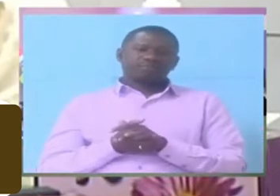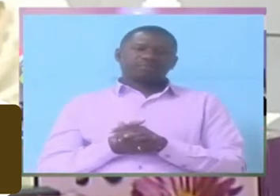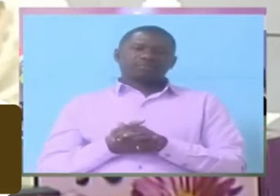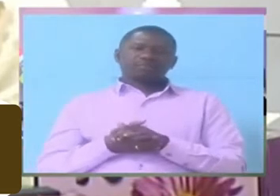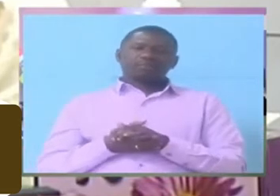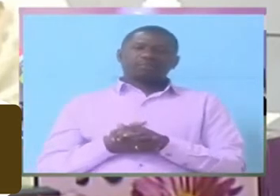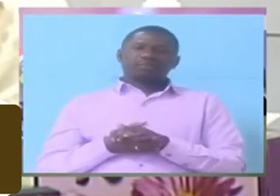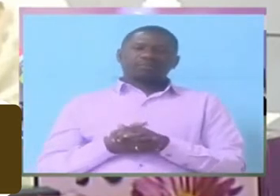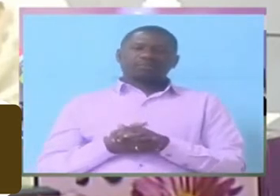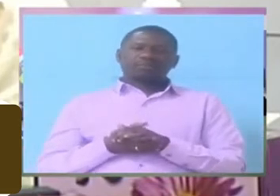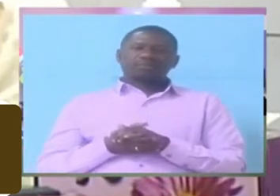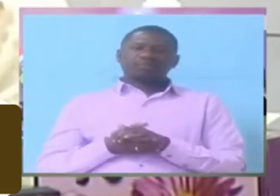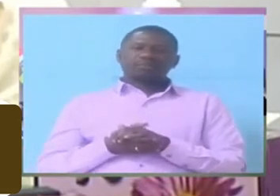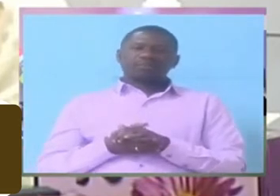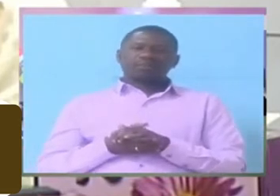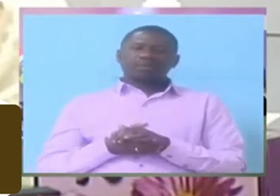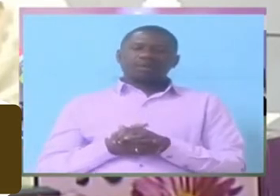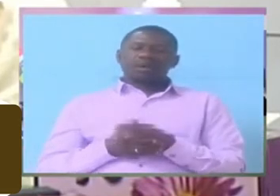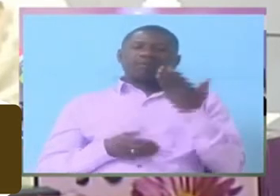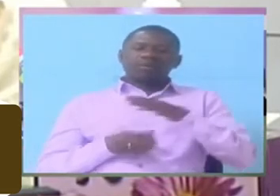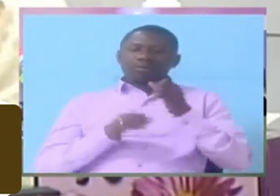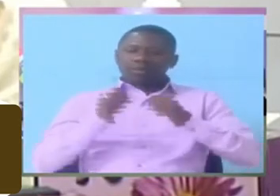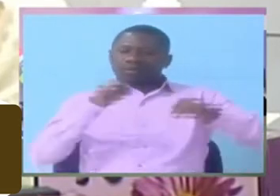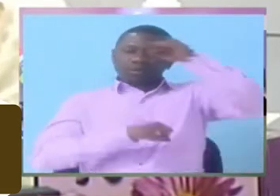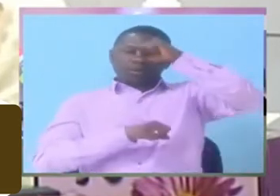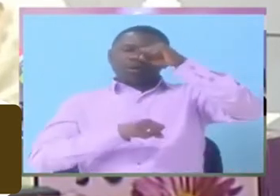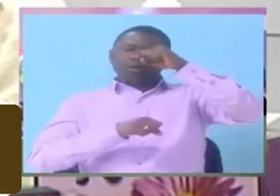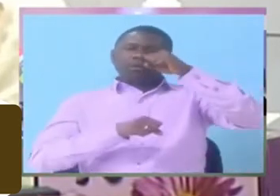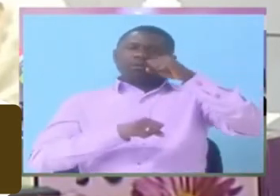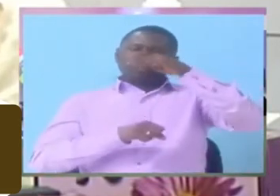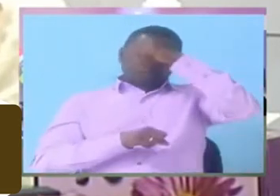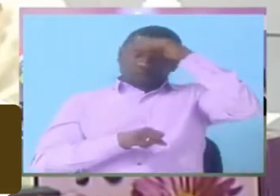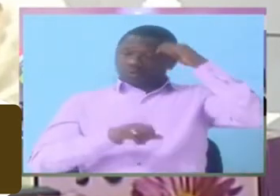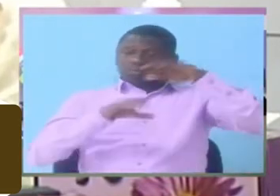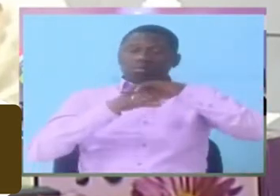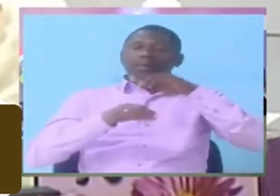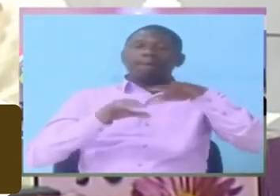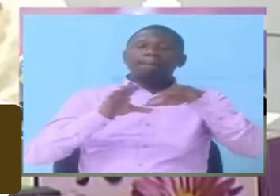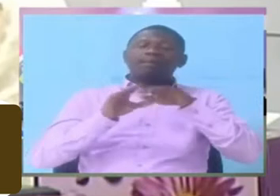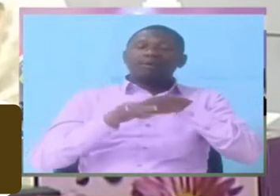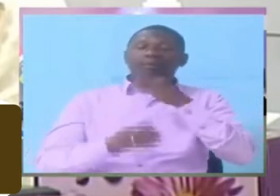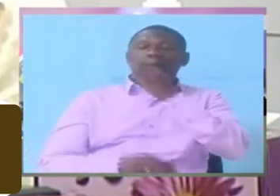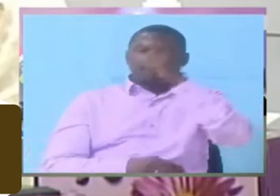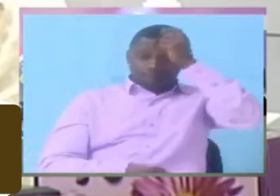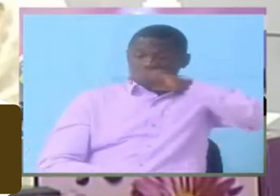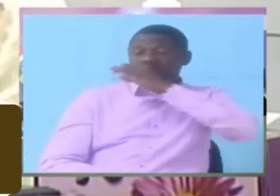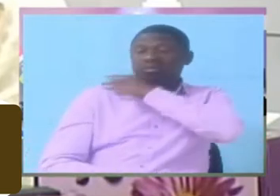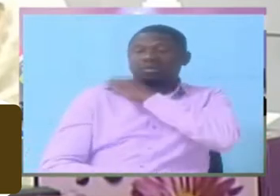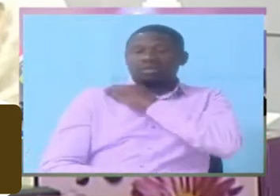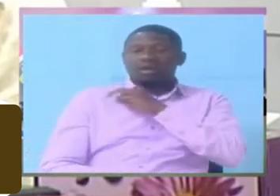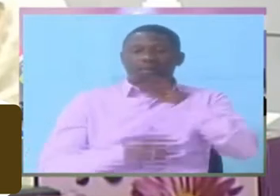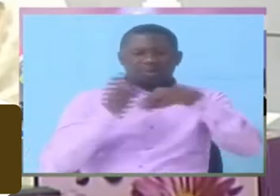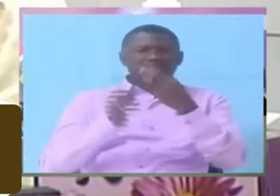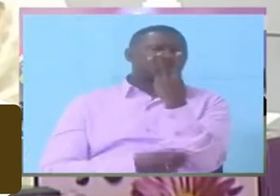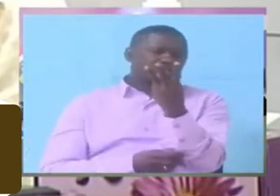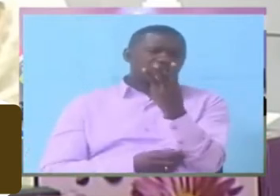ibewo makamo leto. When senior officers, three of them, it has to take a process. Puru menu la palaso mu palasi nyato nkoldi wolu mo